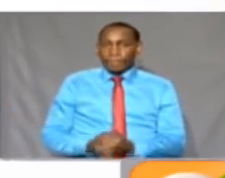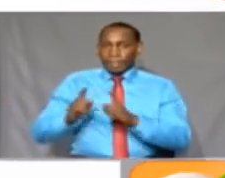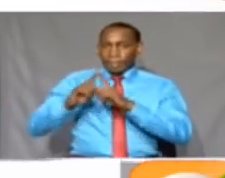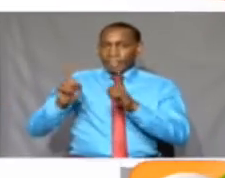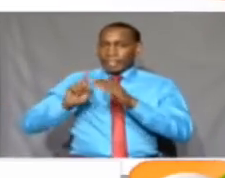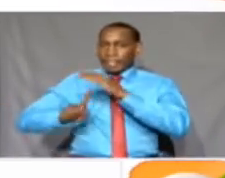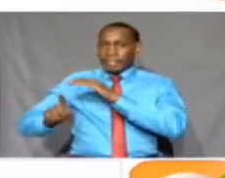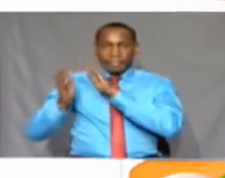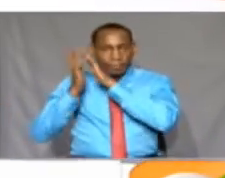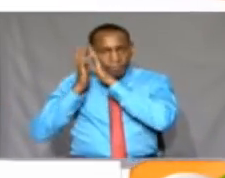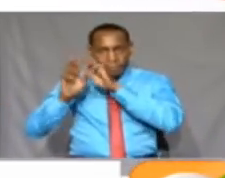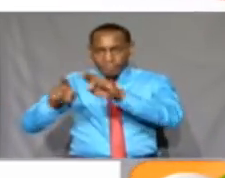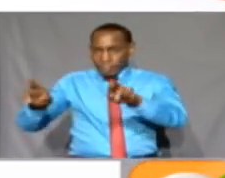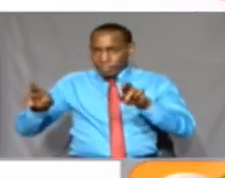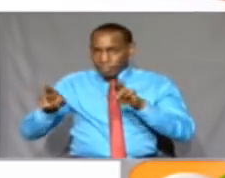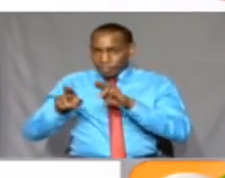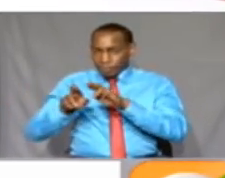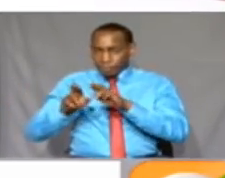bedroom.